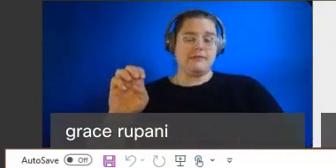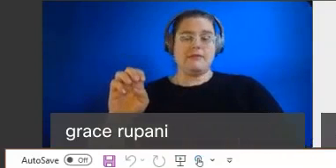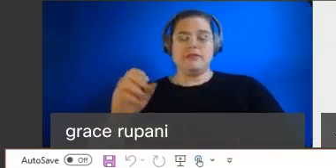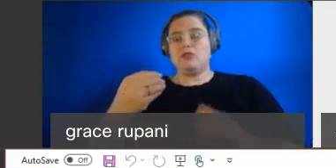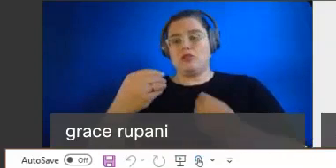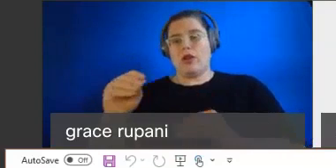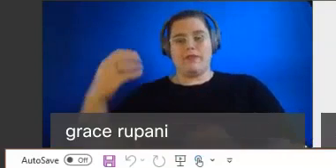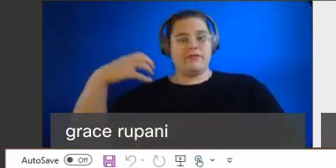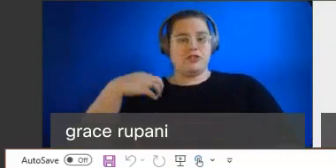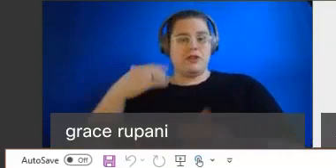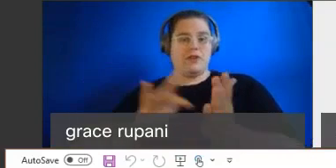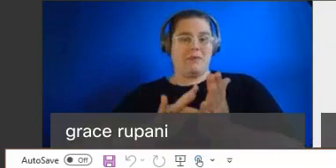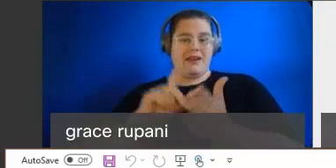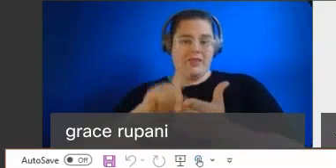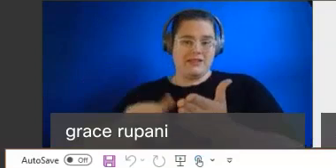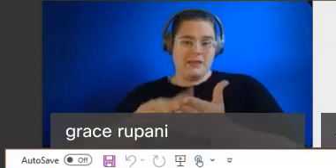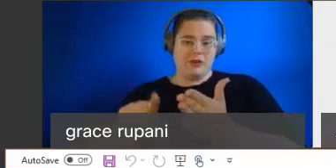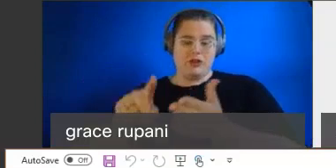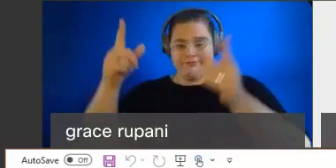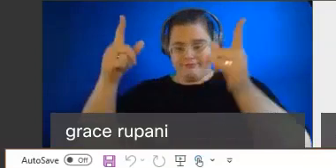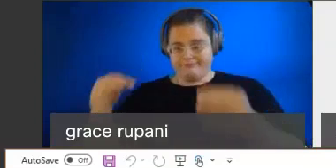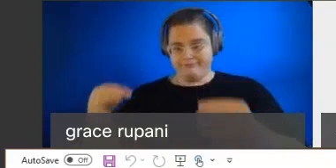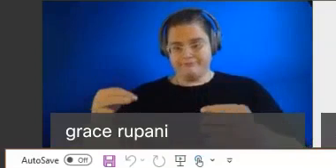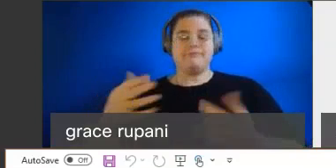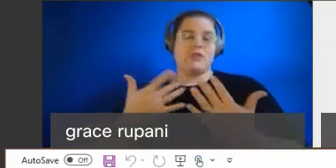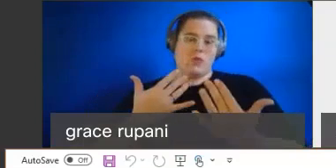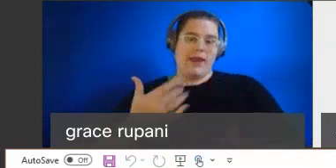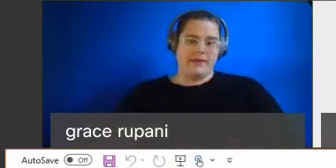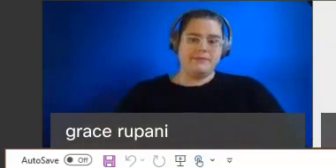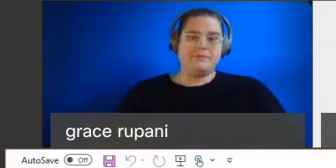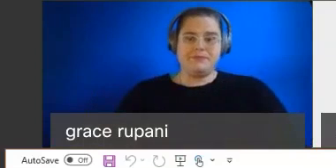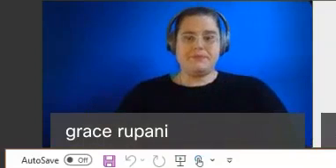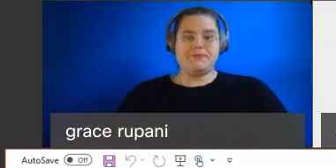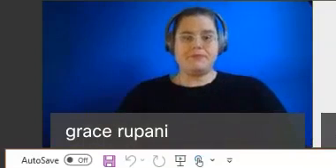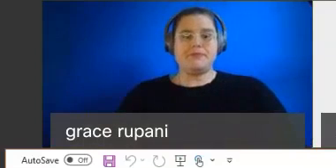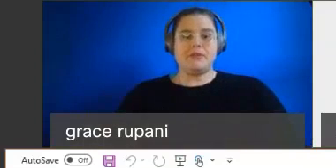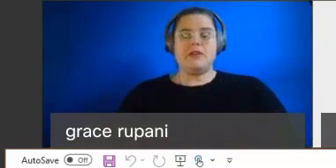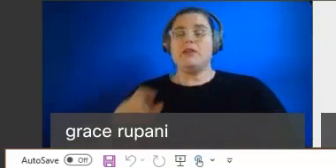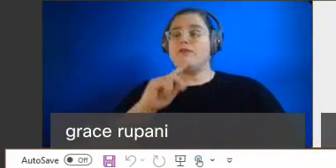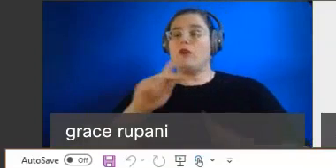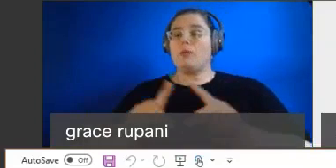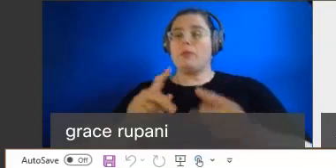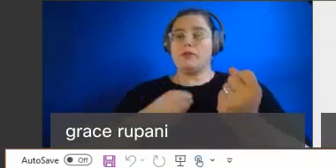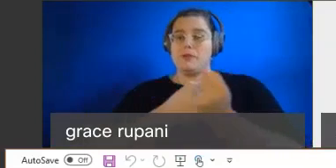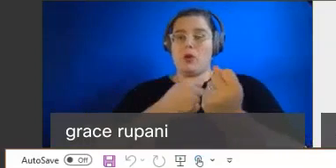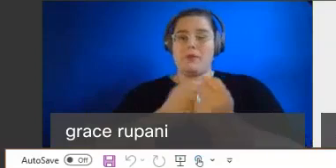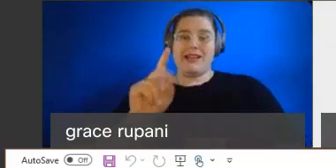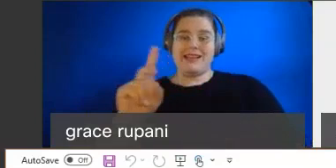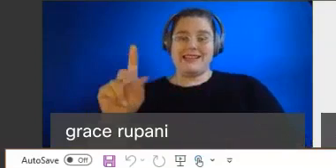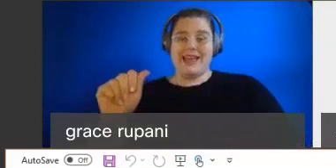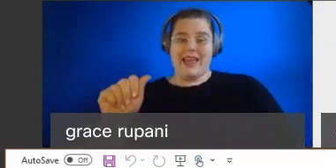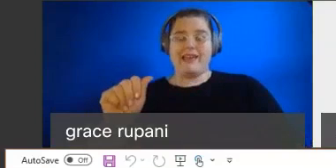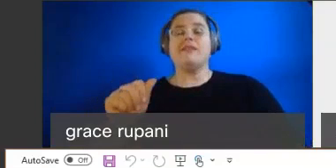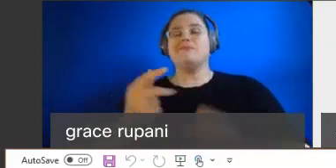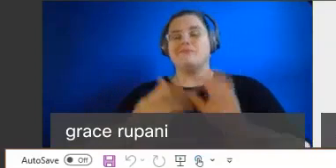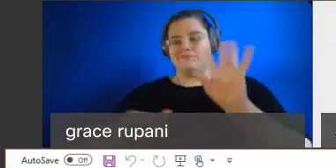those. Overall, the COVID infection rate amongst people supported by DDA, there have been 310 people out of